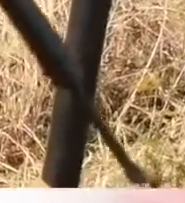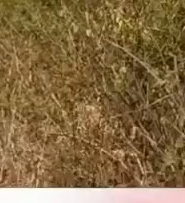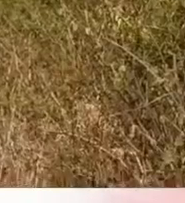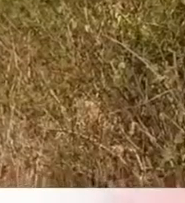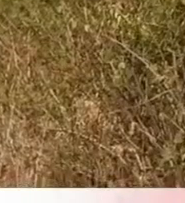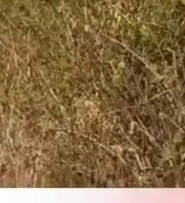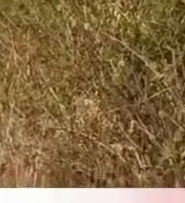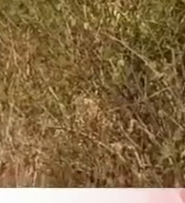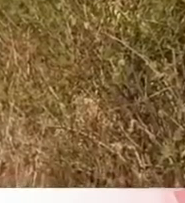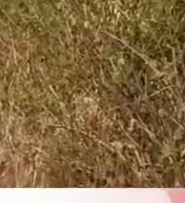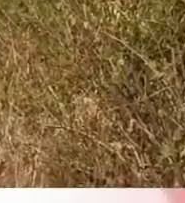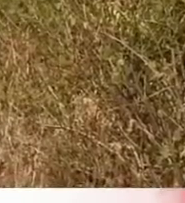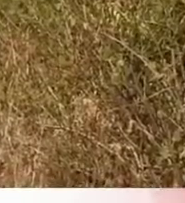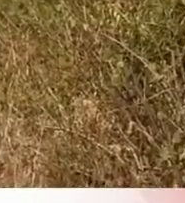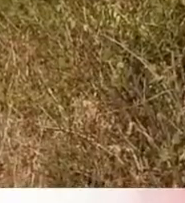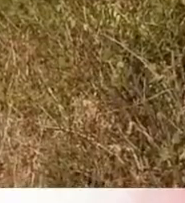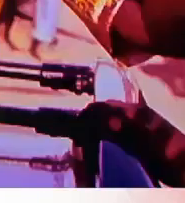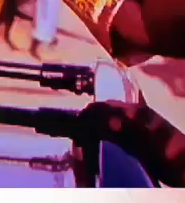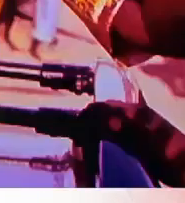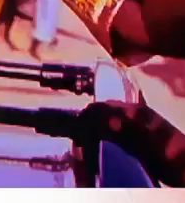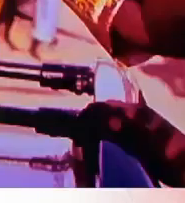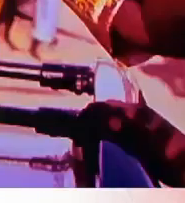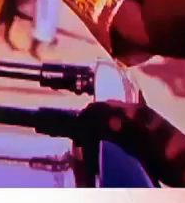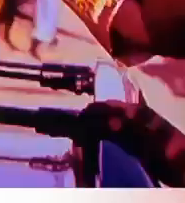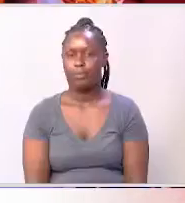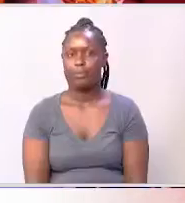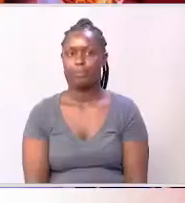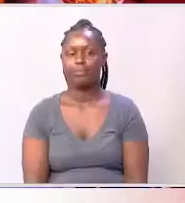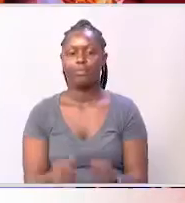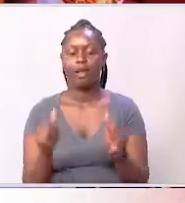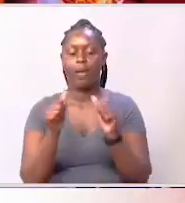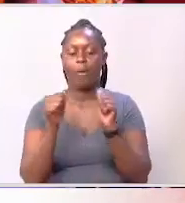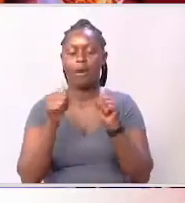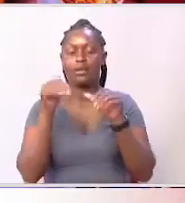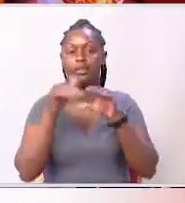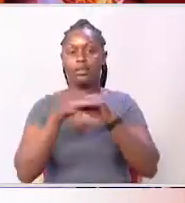Well, in the political scene,